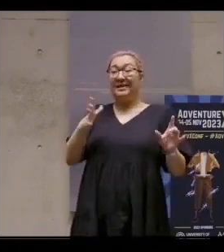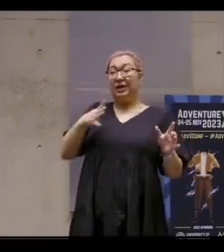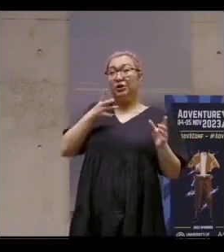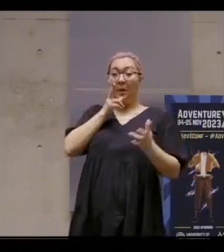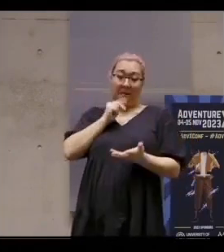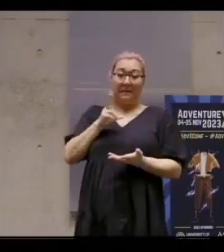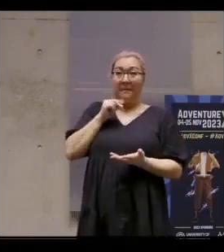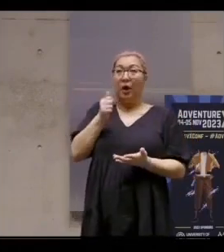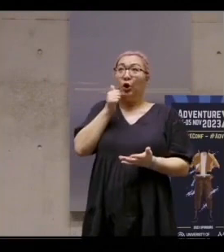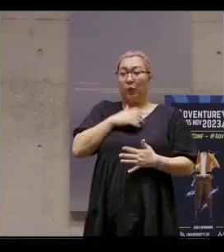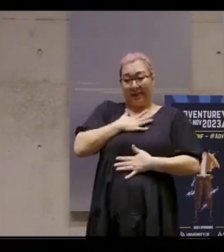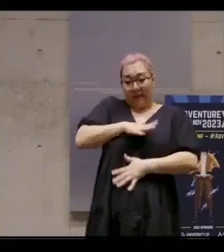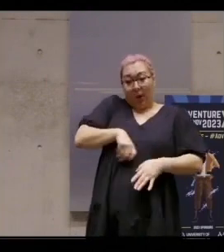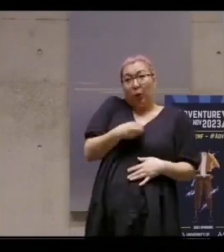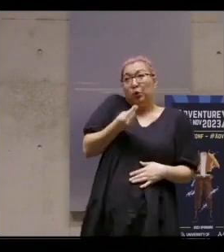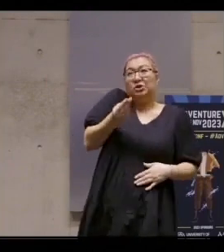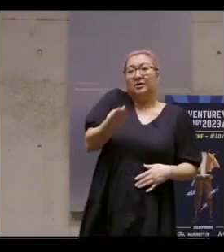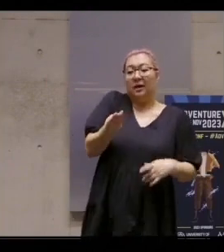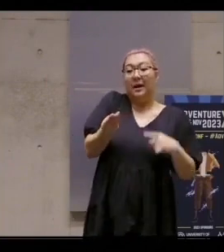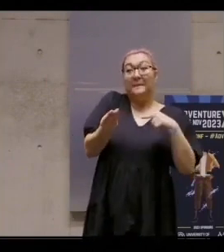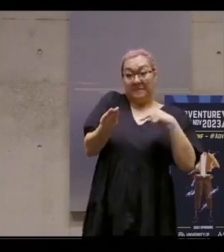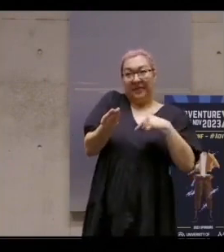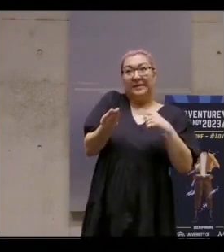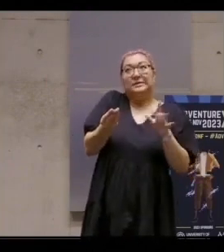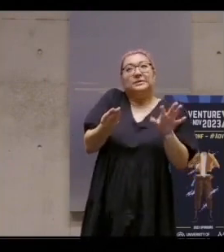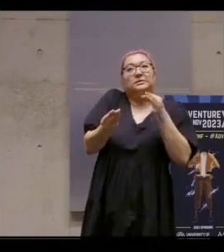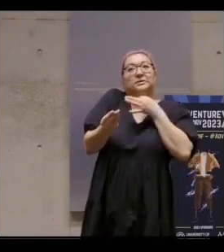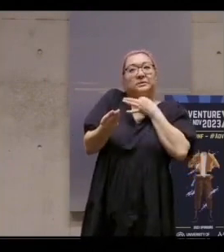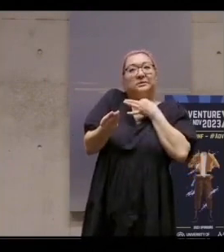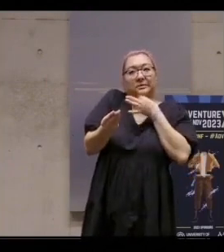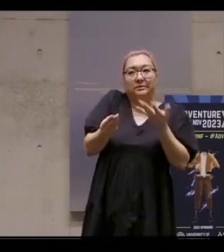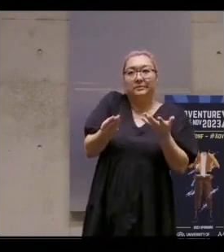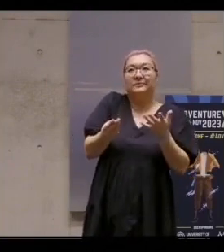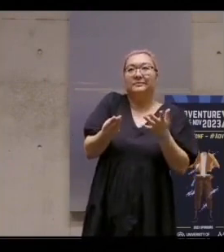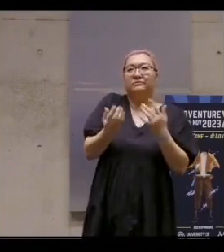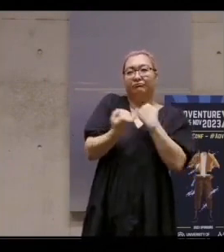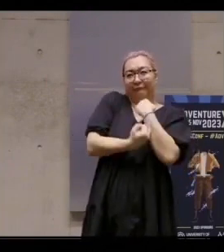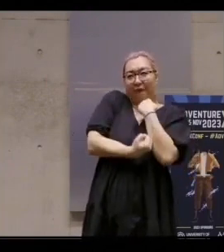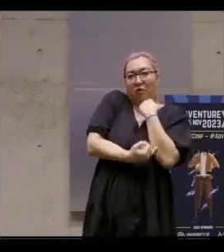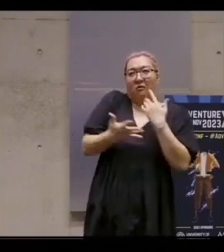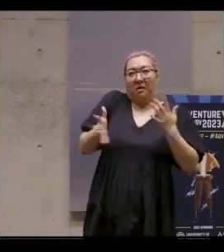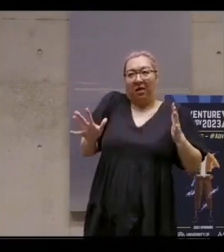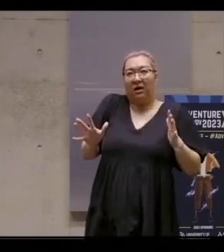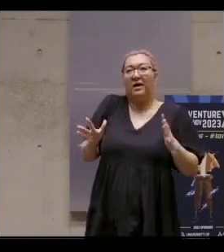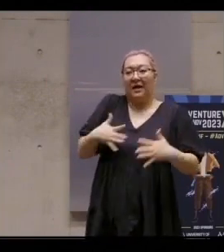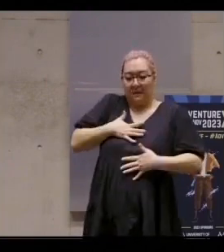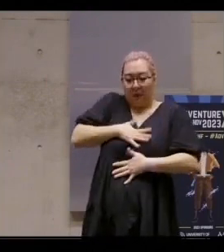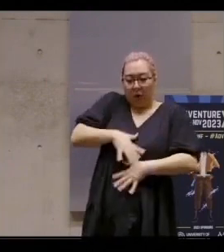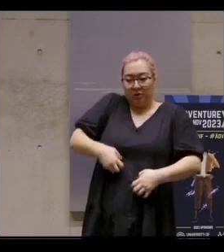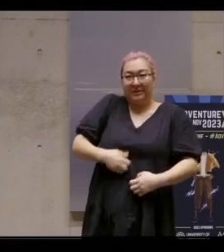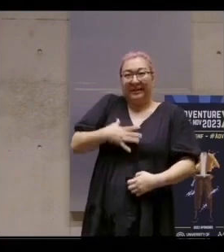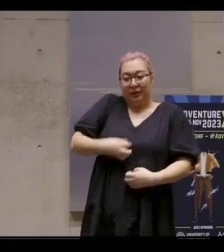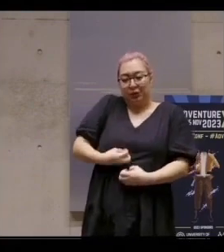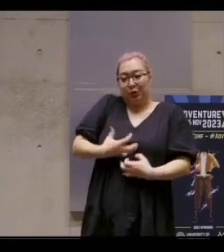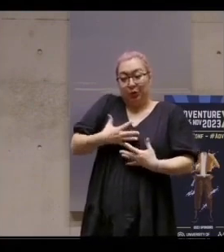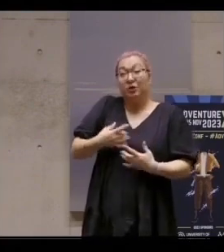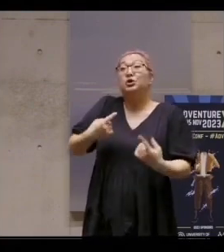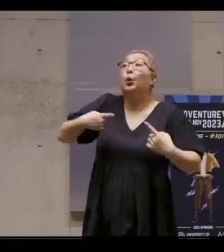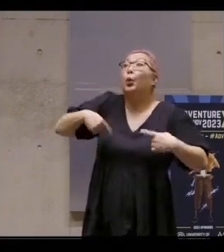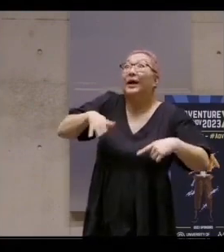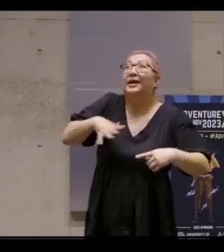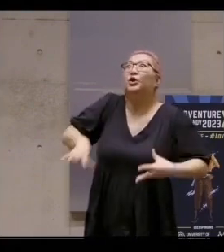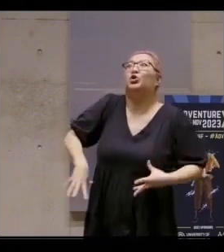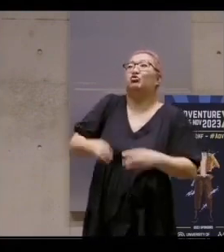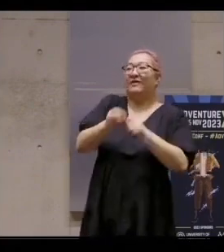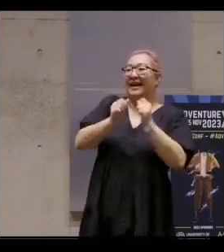That vulnerability has to be there, however. And so we need to create a space where the actors are able to be